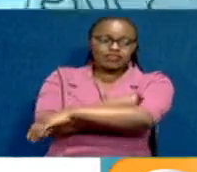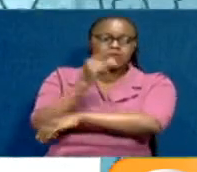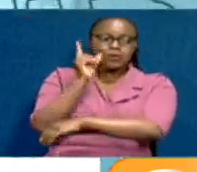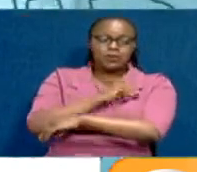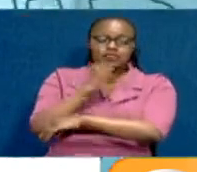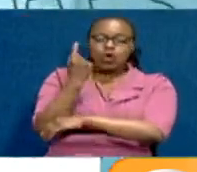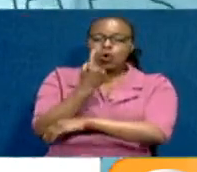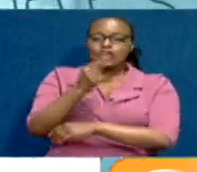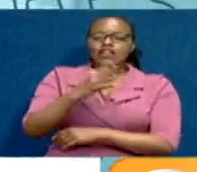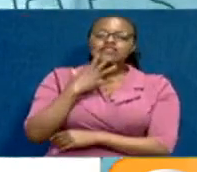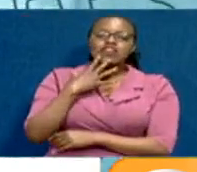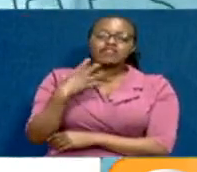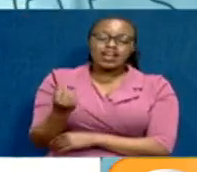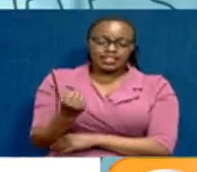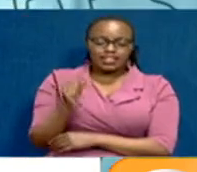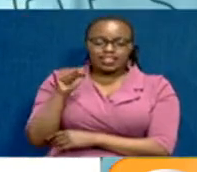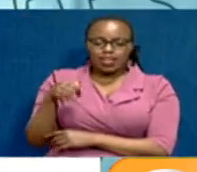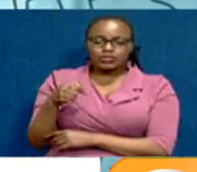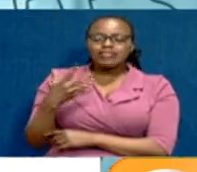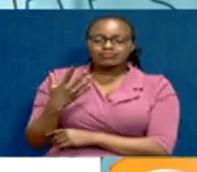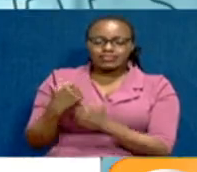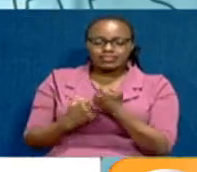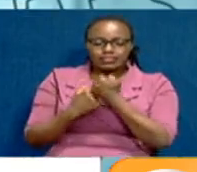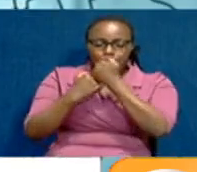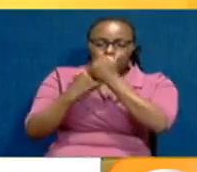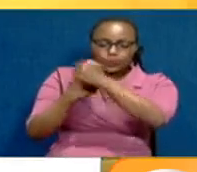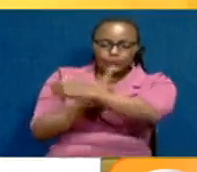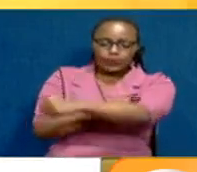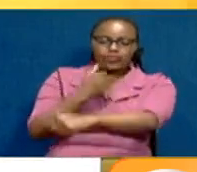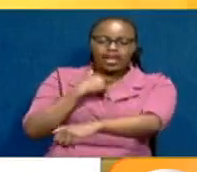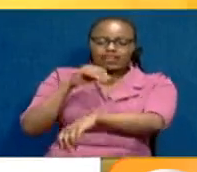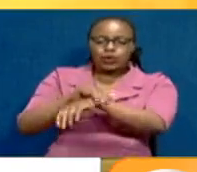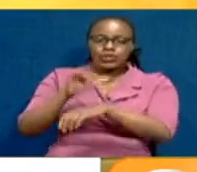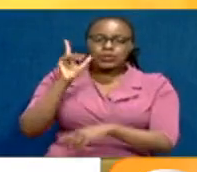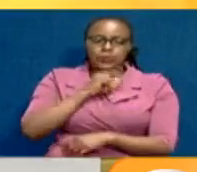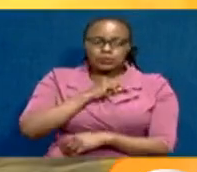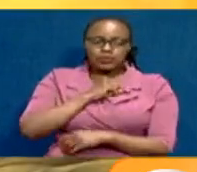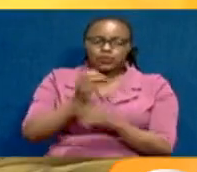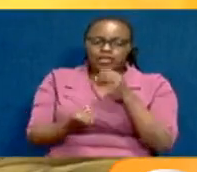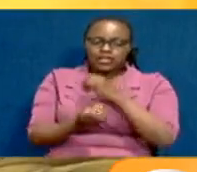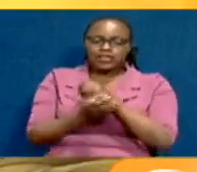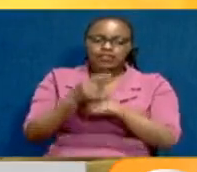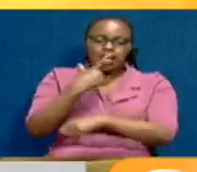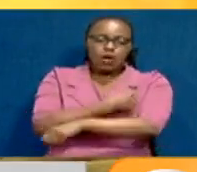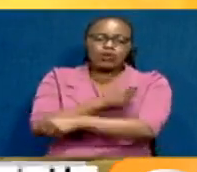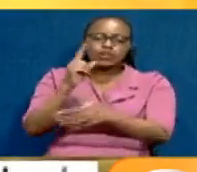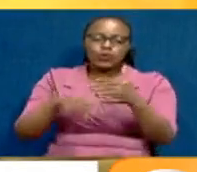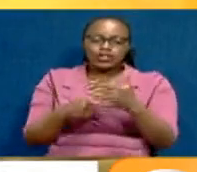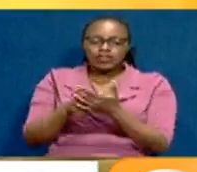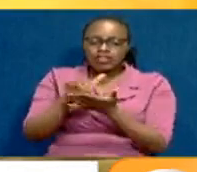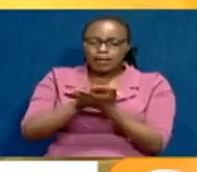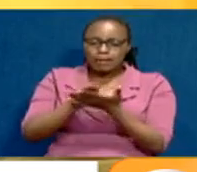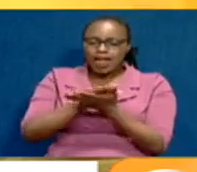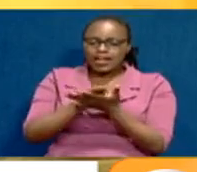while only 500,000 booster doses have been administered. We describe our vaccination as what you call primary